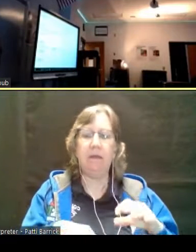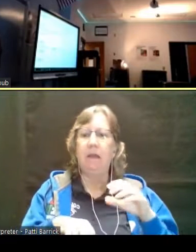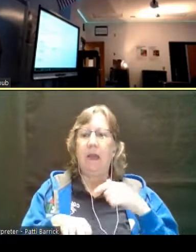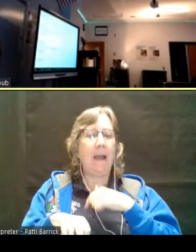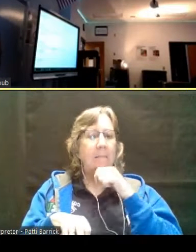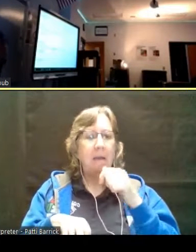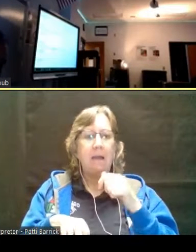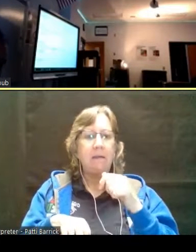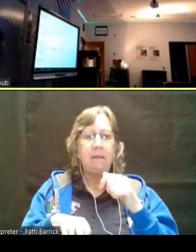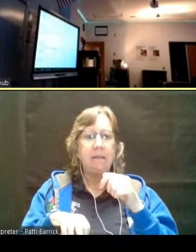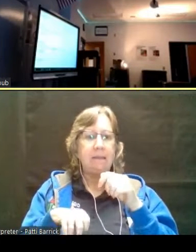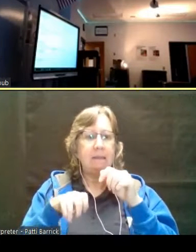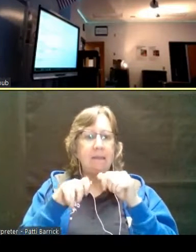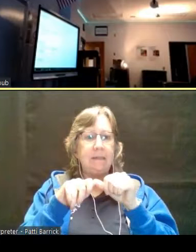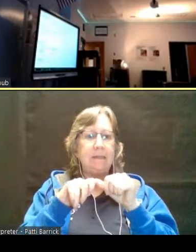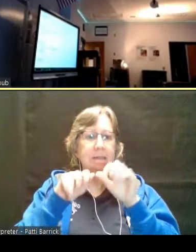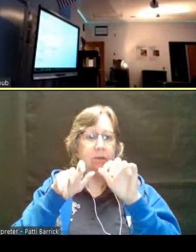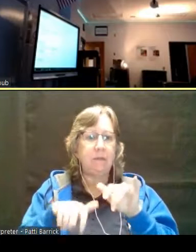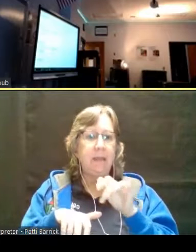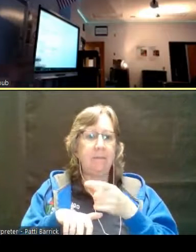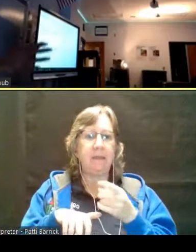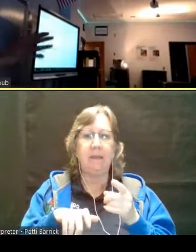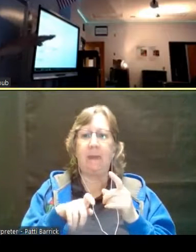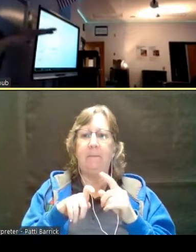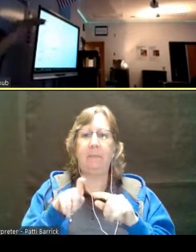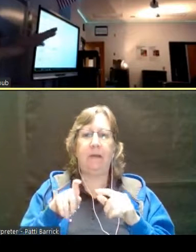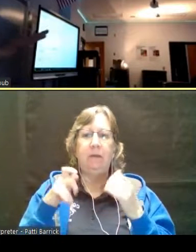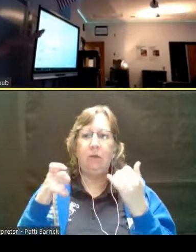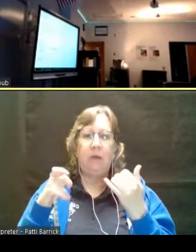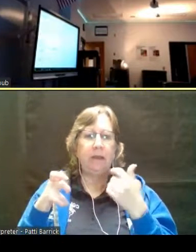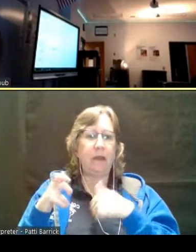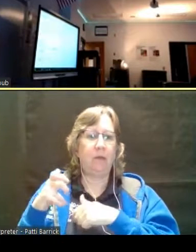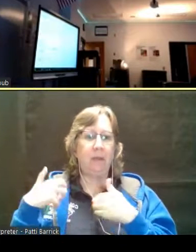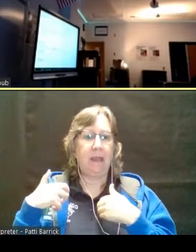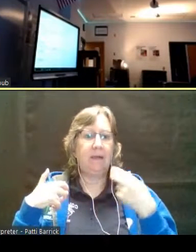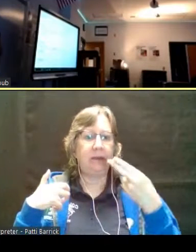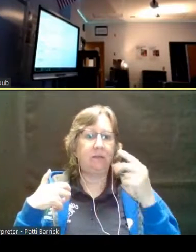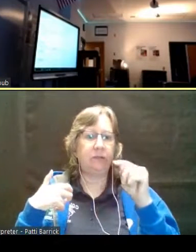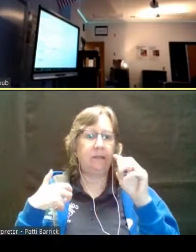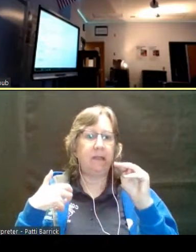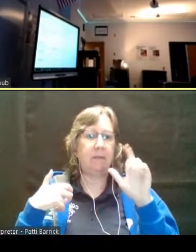me just show you what this does. So right now we have the HTML,